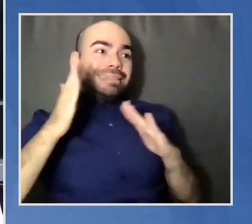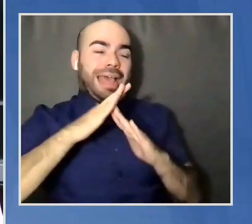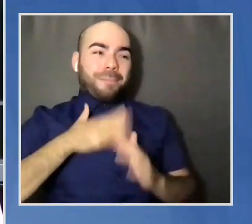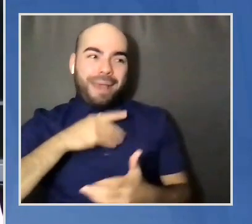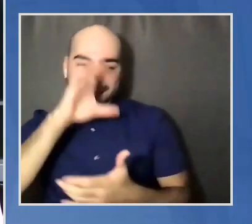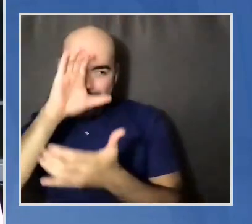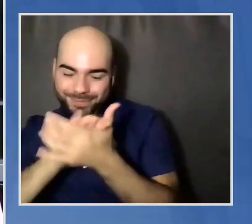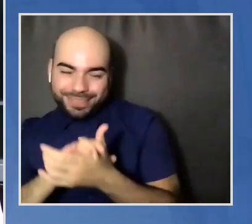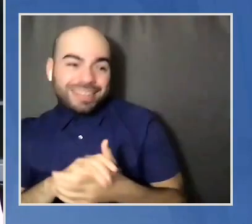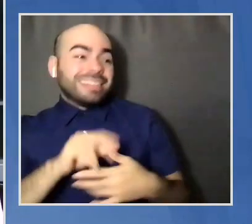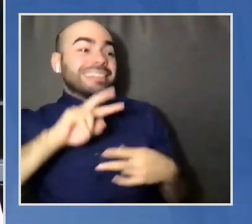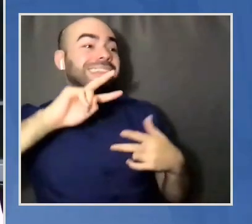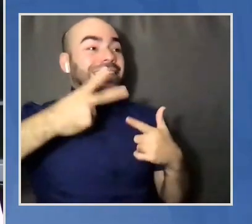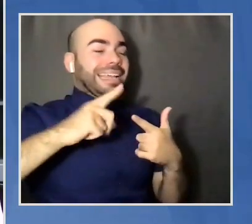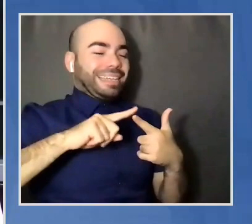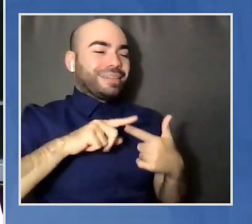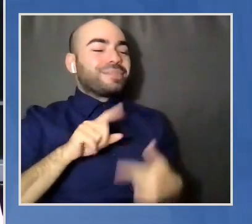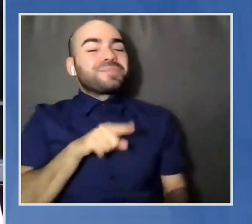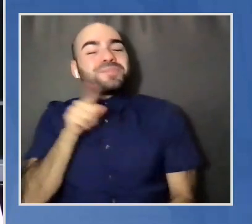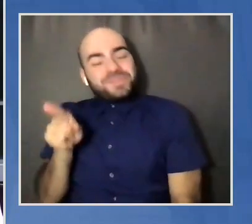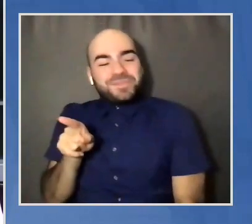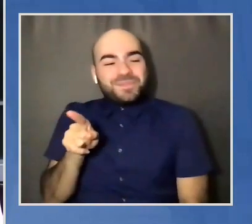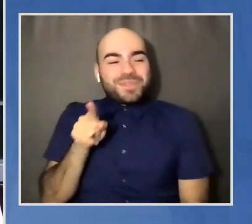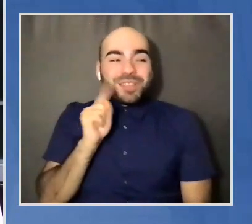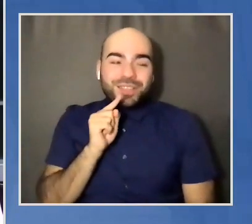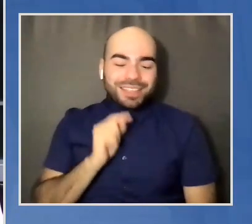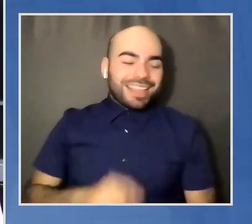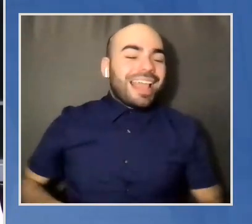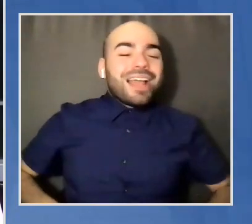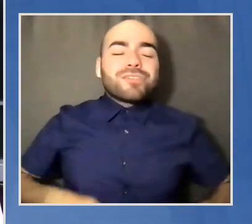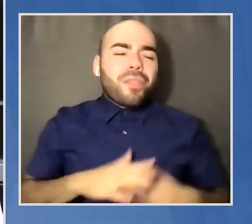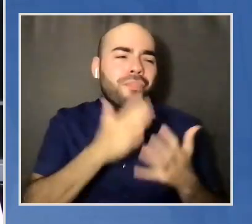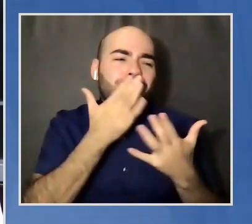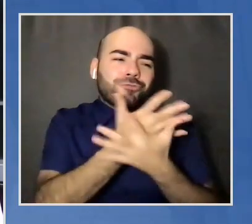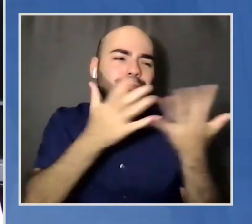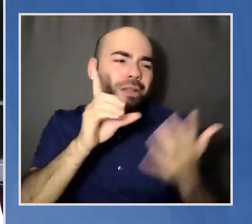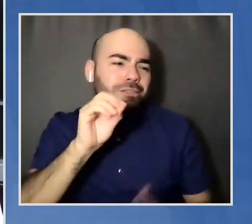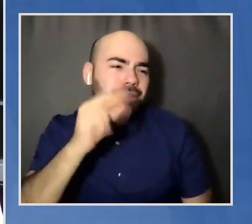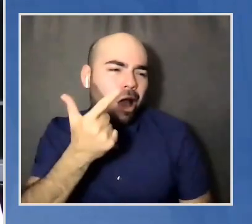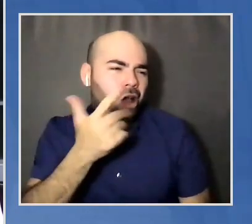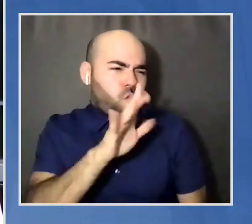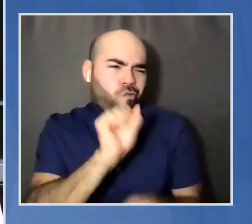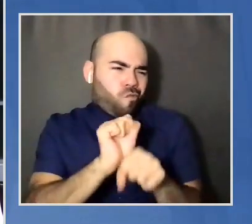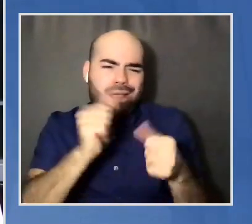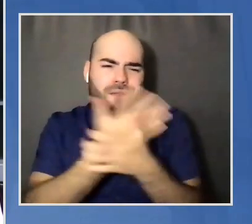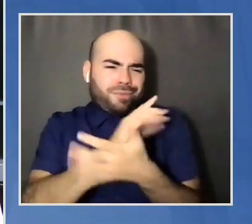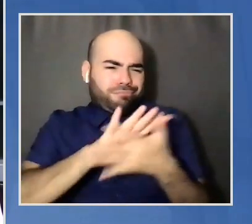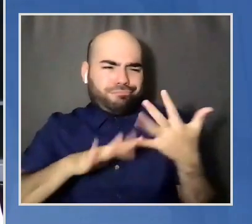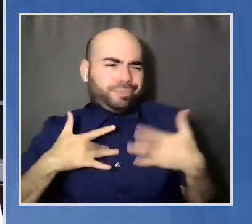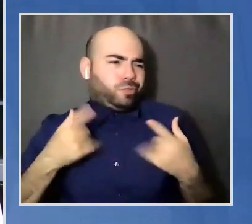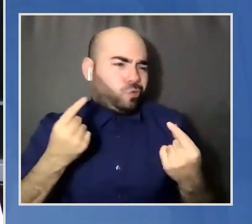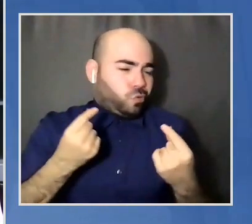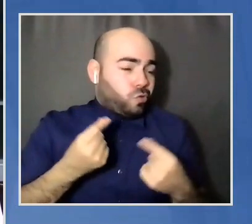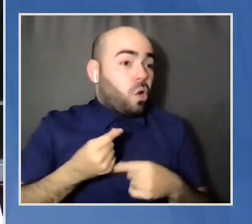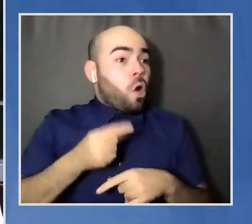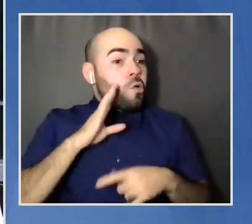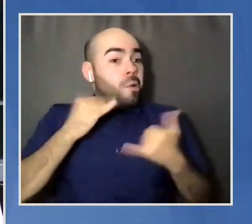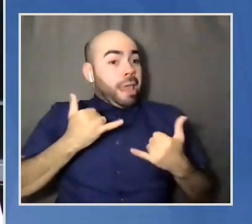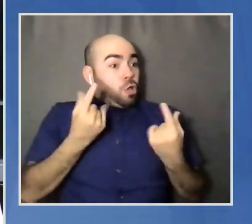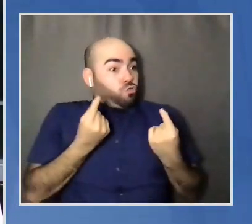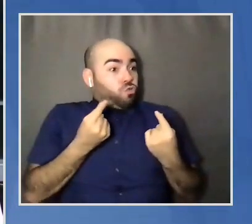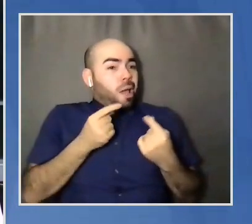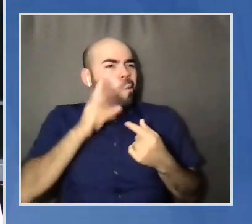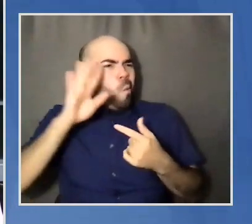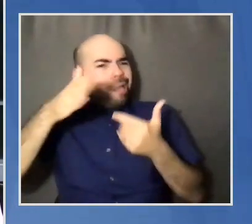great, and we're really happy to have Doug with us today. And just thank you, Doug, for everything that you do, and I know will do for